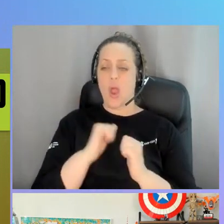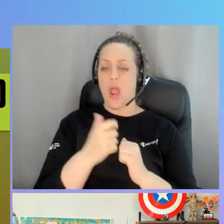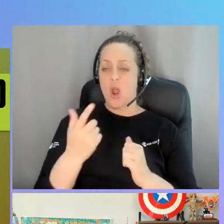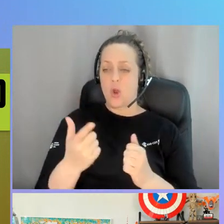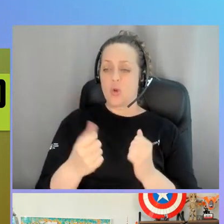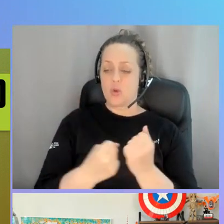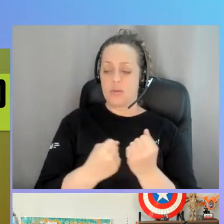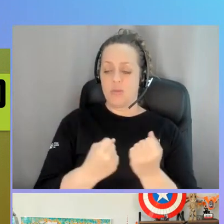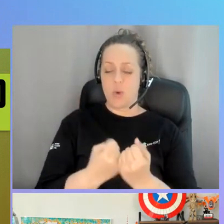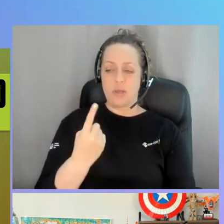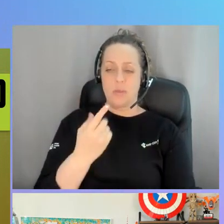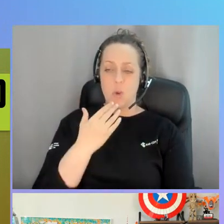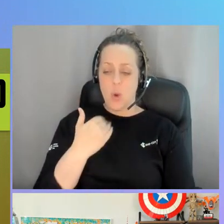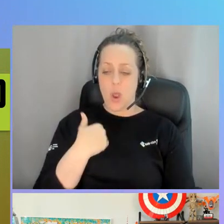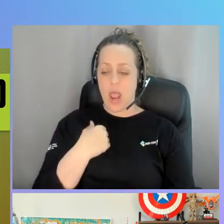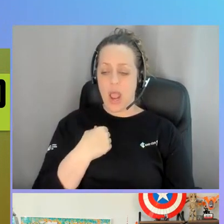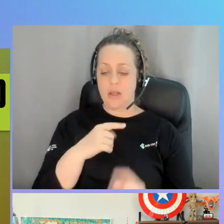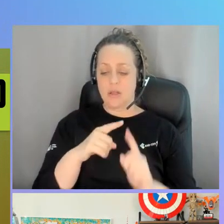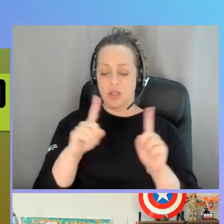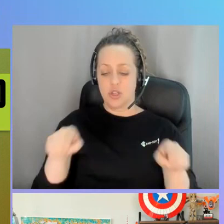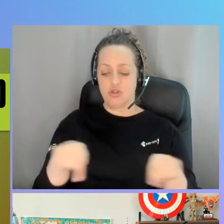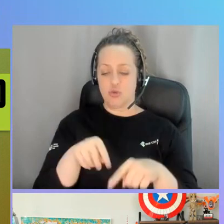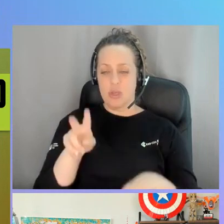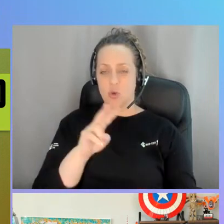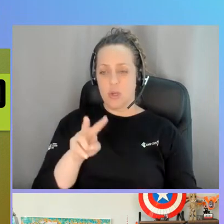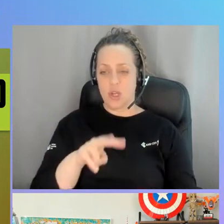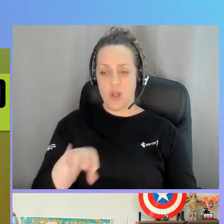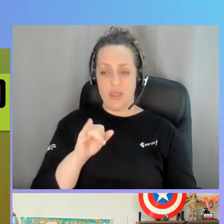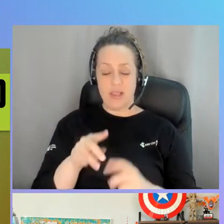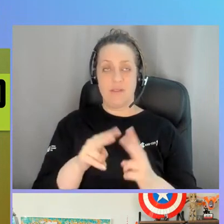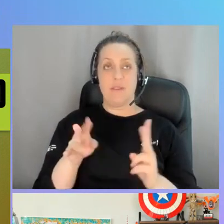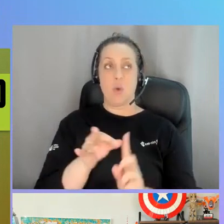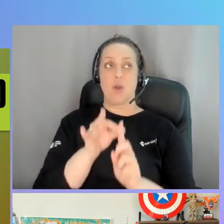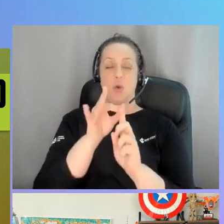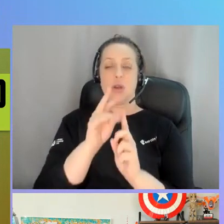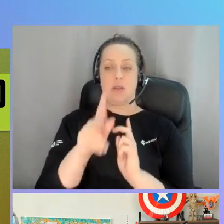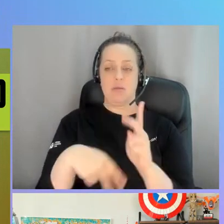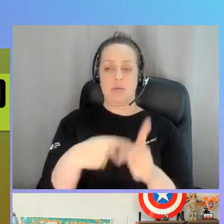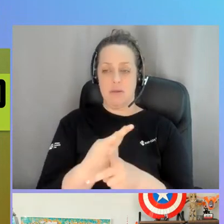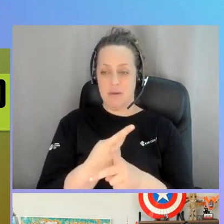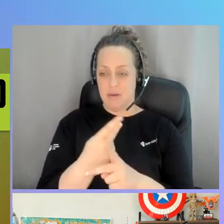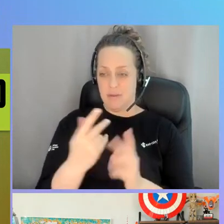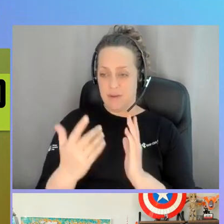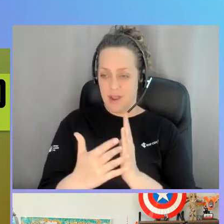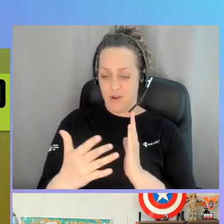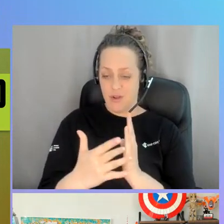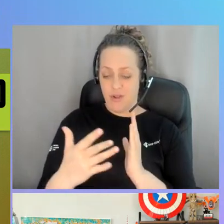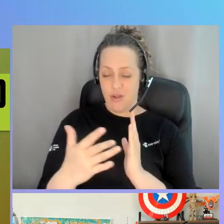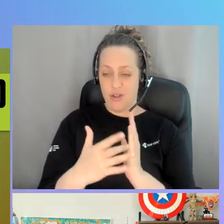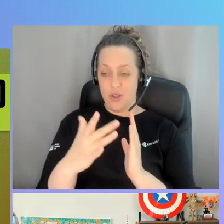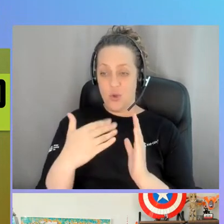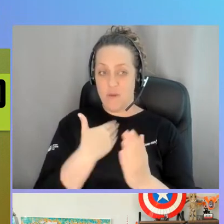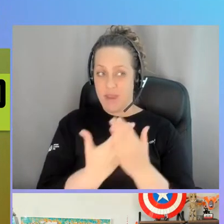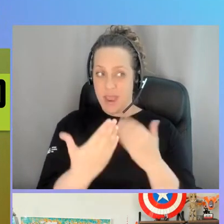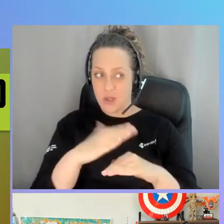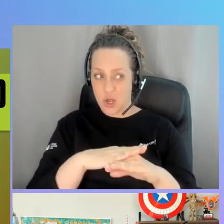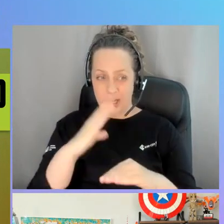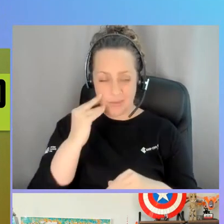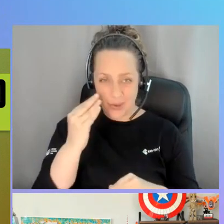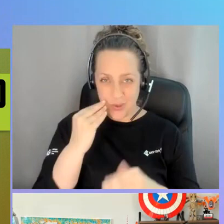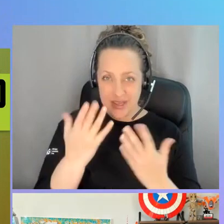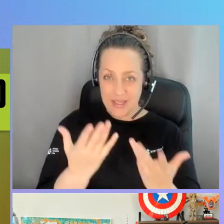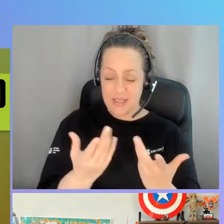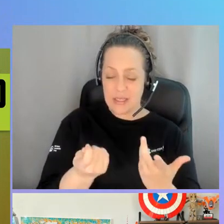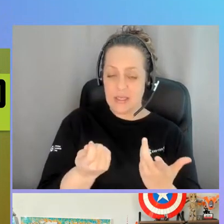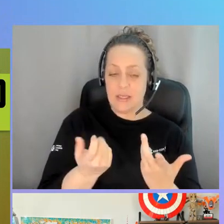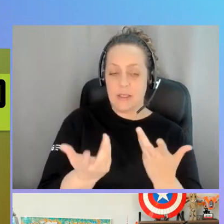do you support somebody who has a screen reader, for example? That's a very unique piece of technology that, unless you have hands-on experience, is a bit